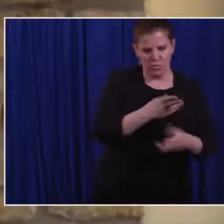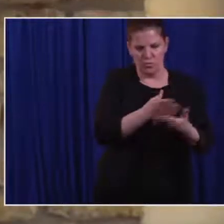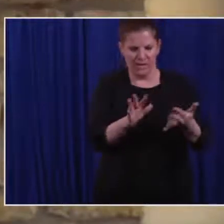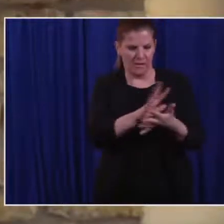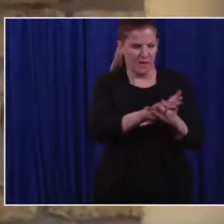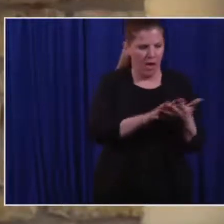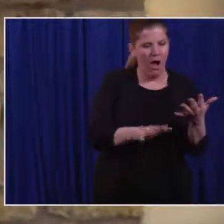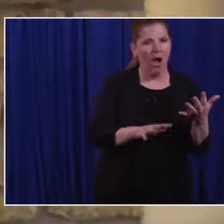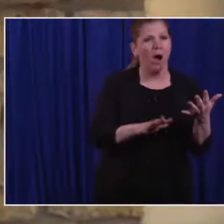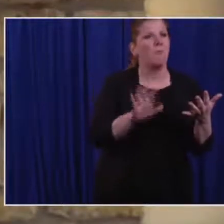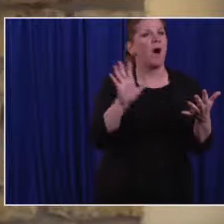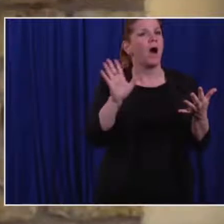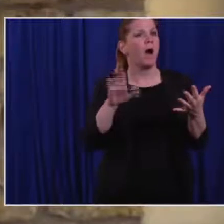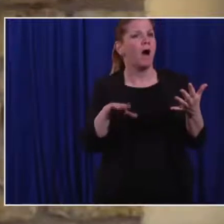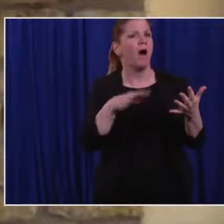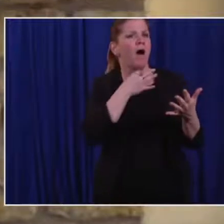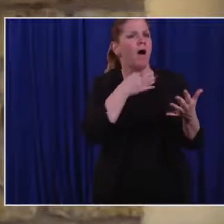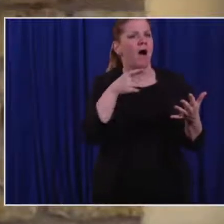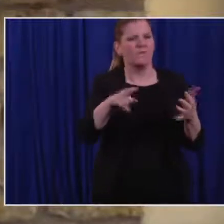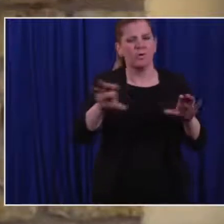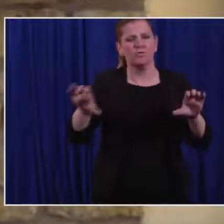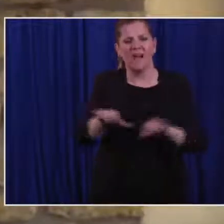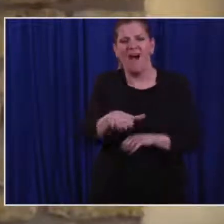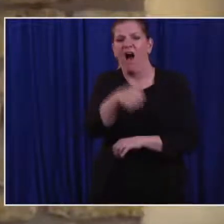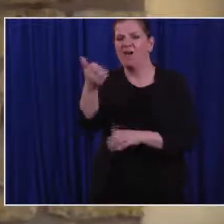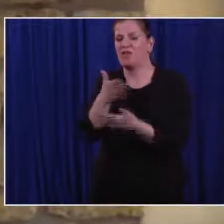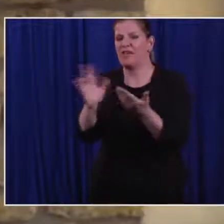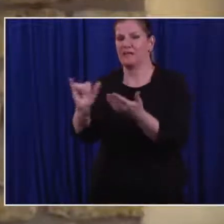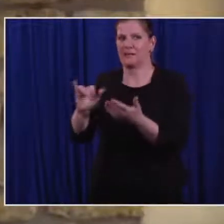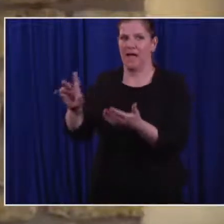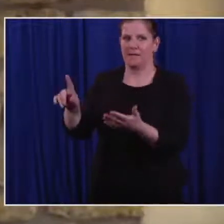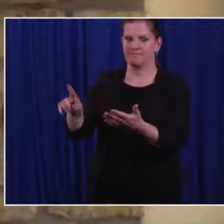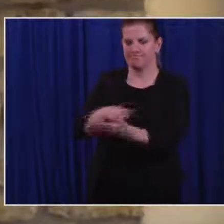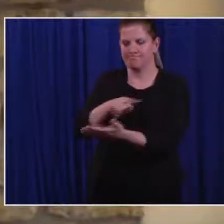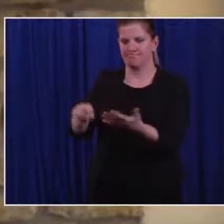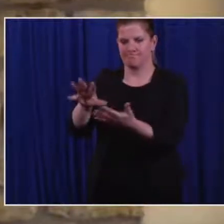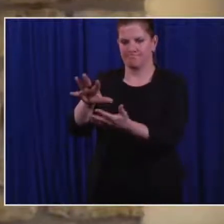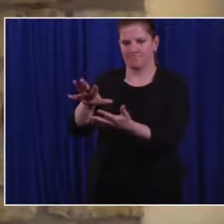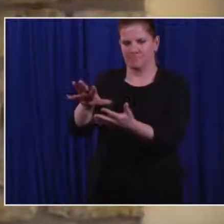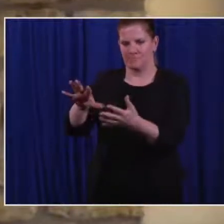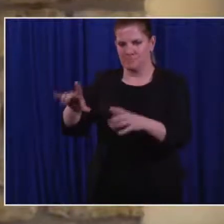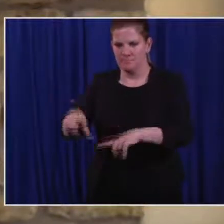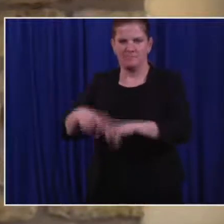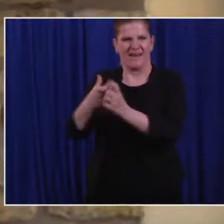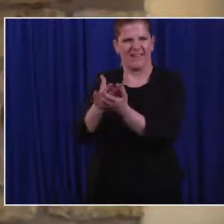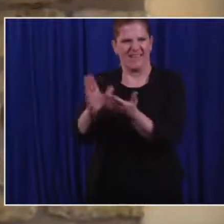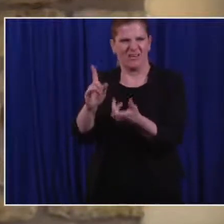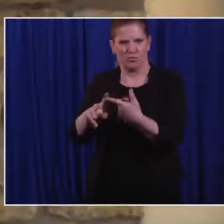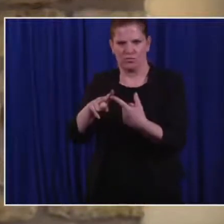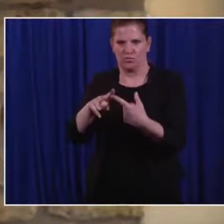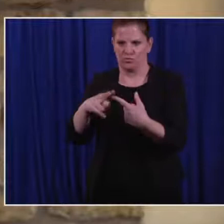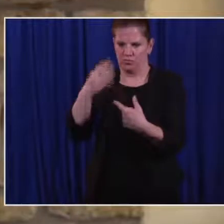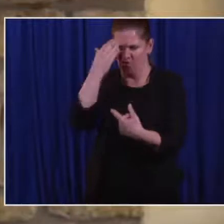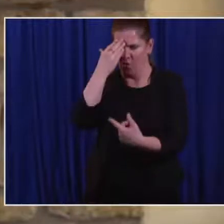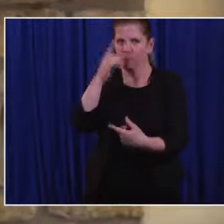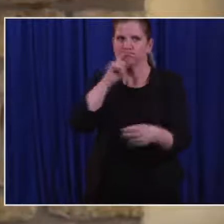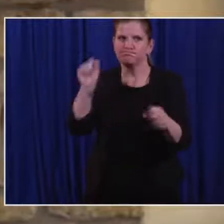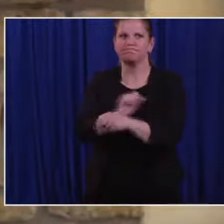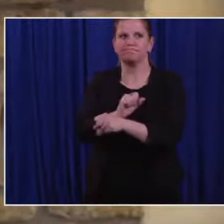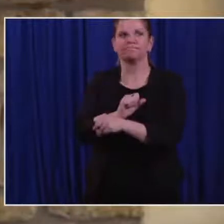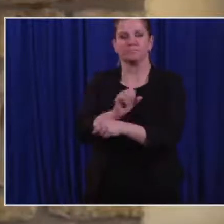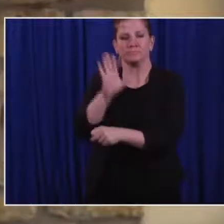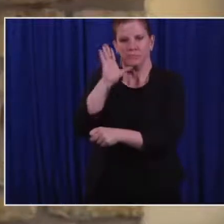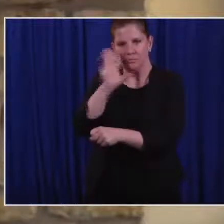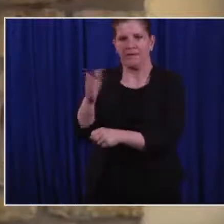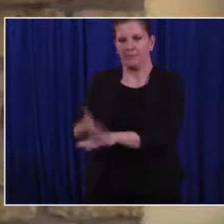yet to solve the problems? Do you have any concrete results of improvement? Also, what are these new contracts going to cost